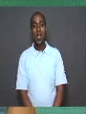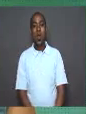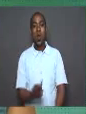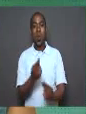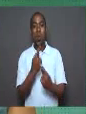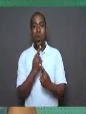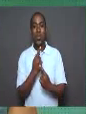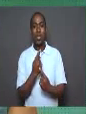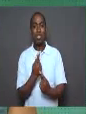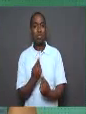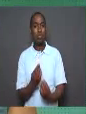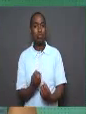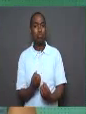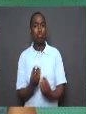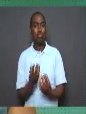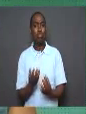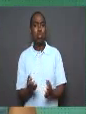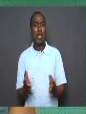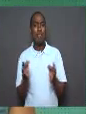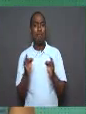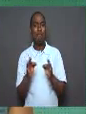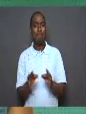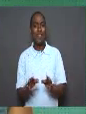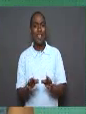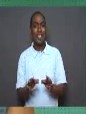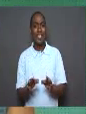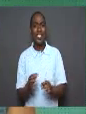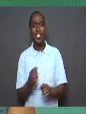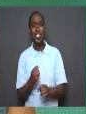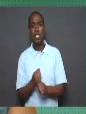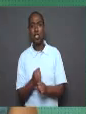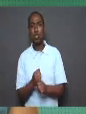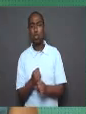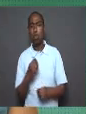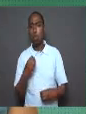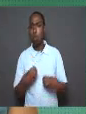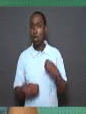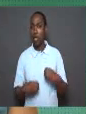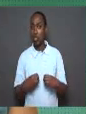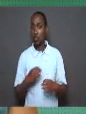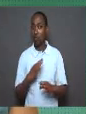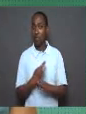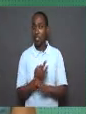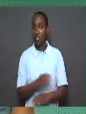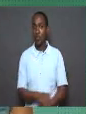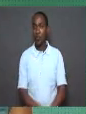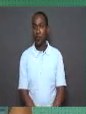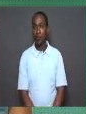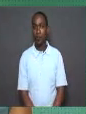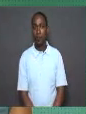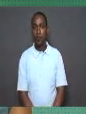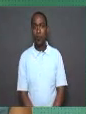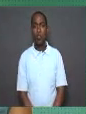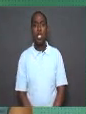Proteins have many important roles in the way organisms function.